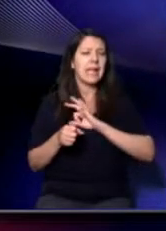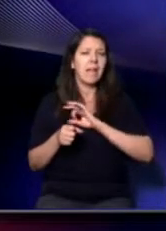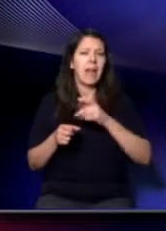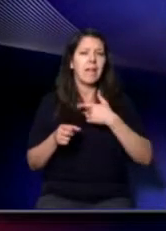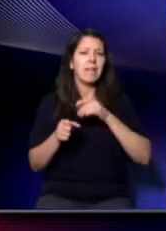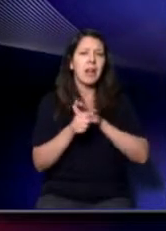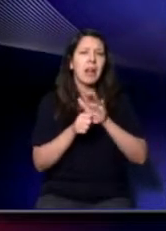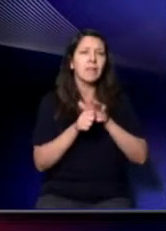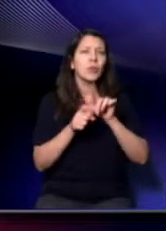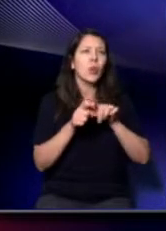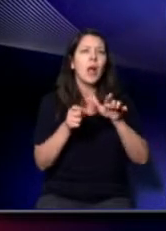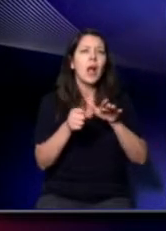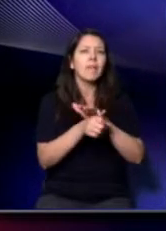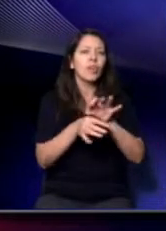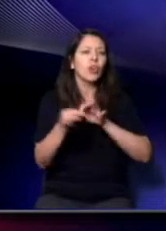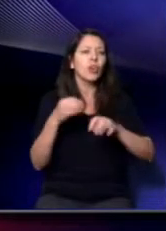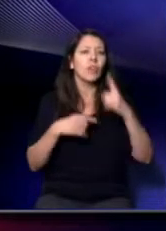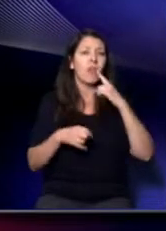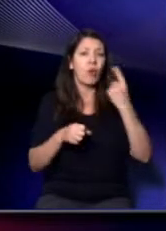timely manner.